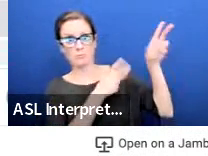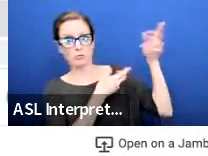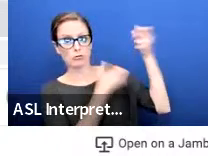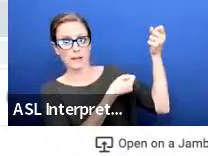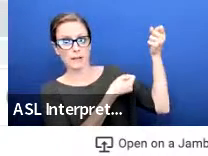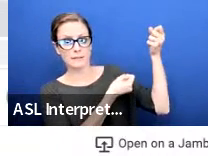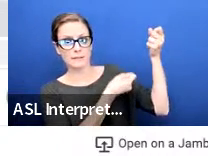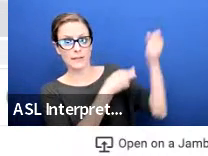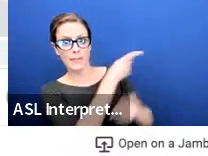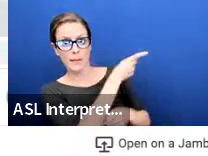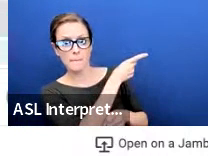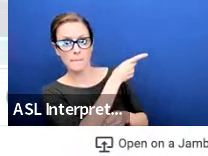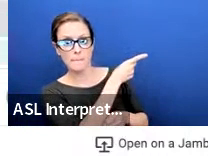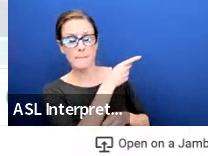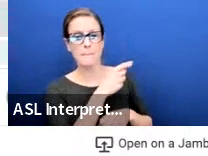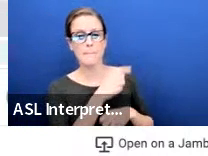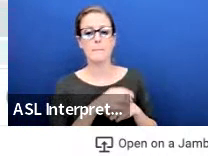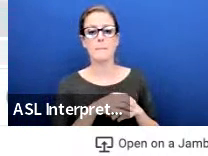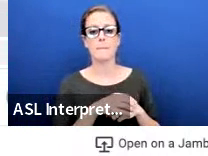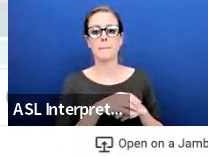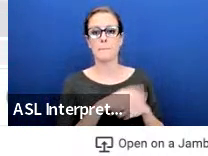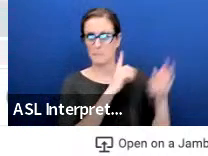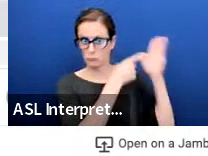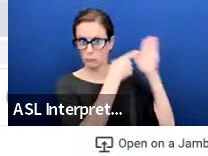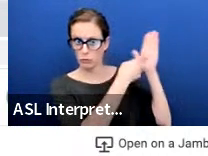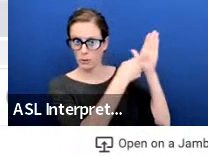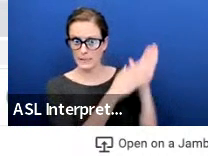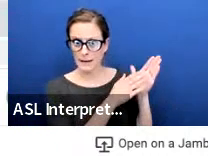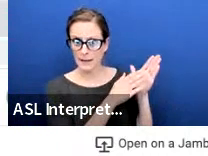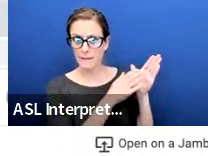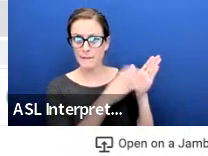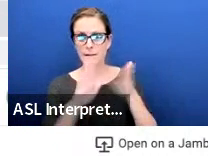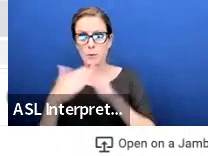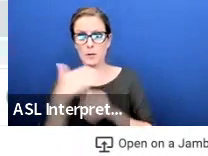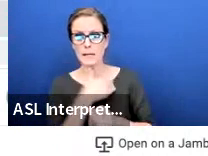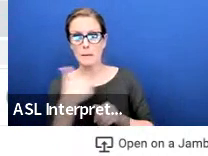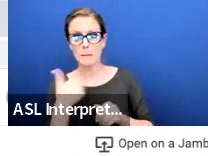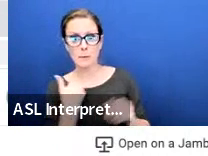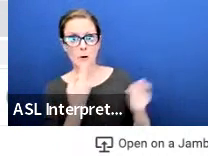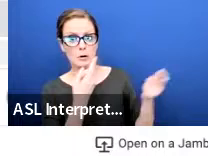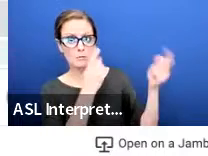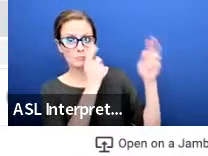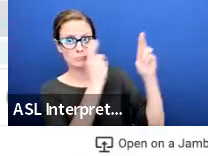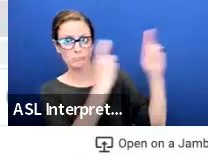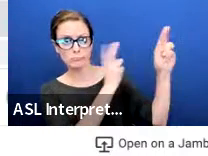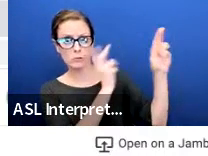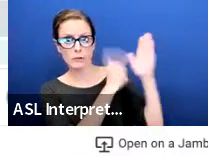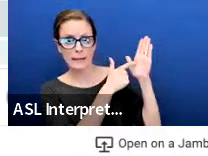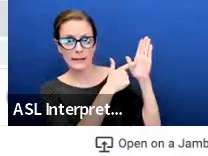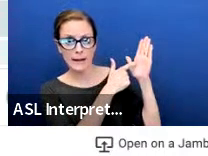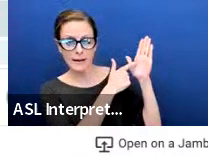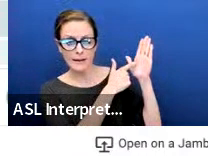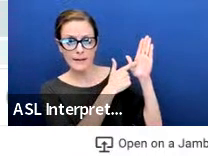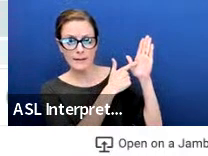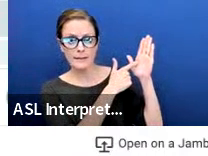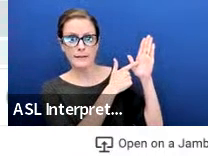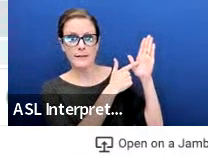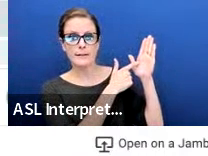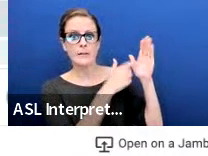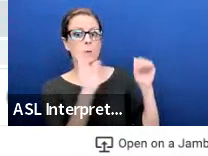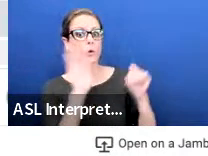representatives that community members recognize and listen